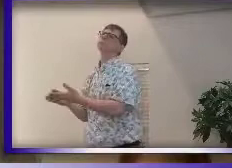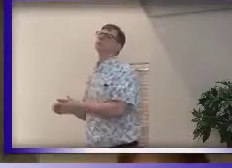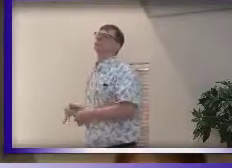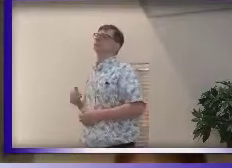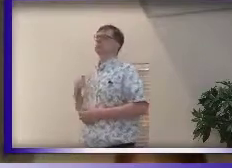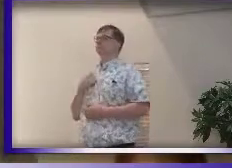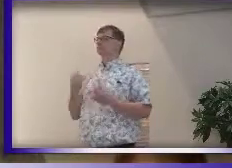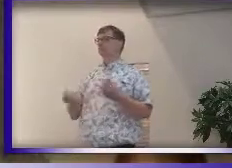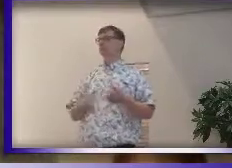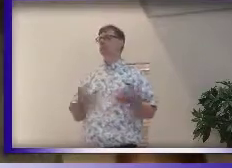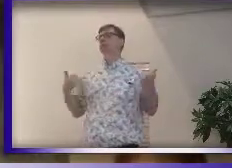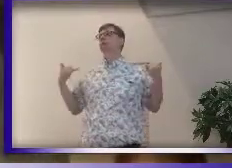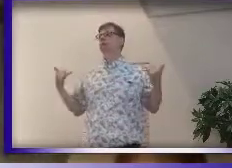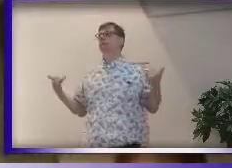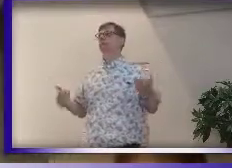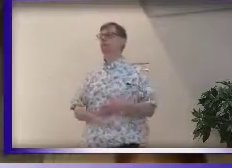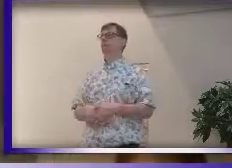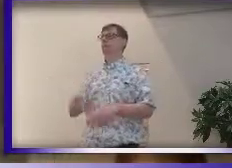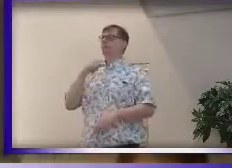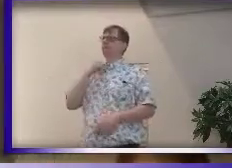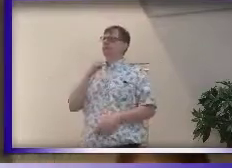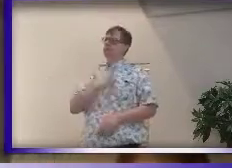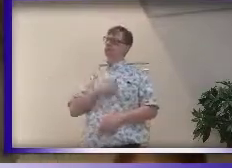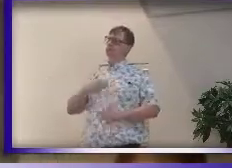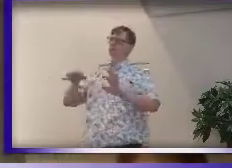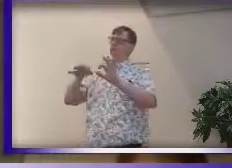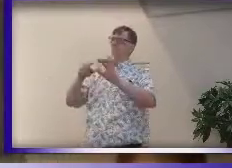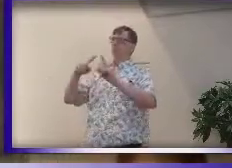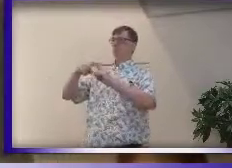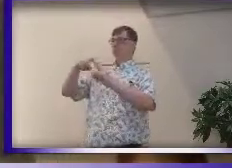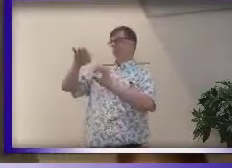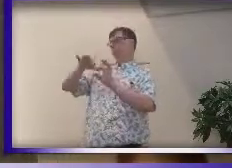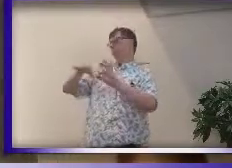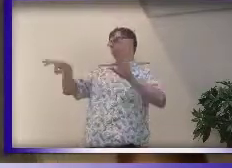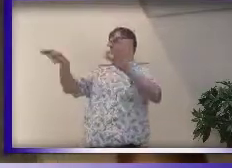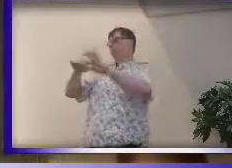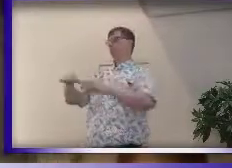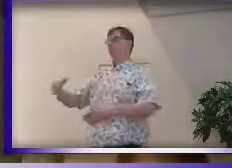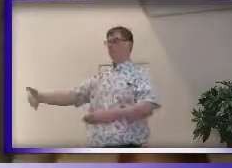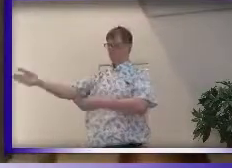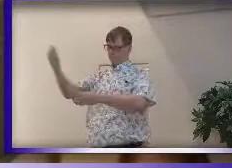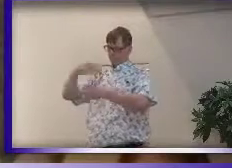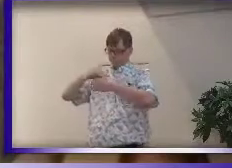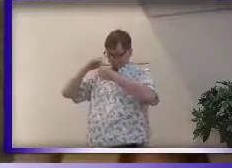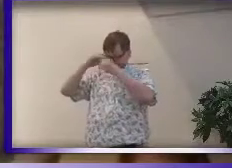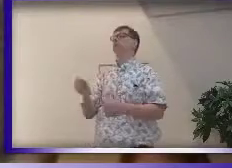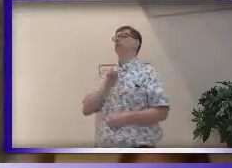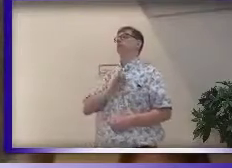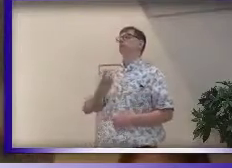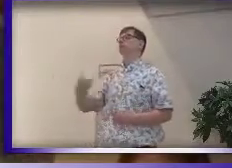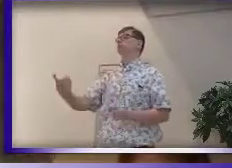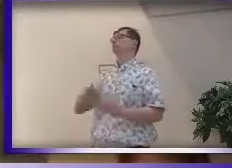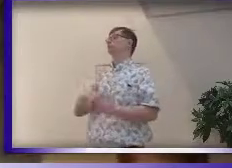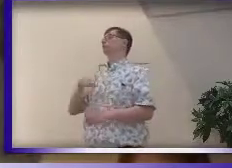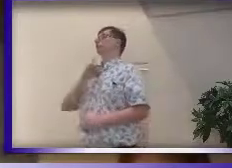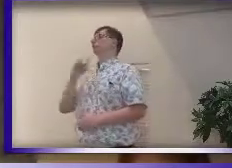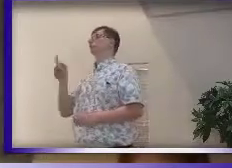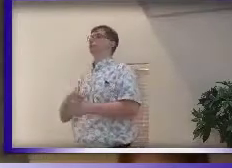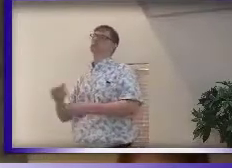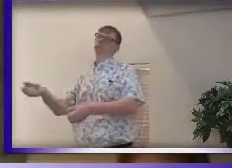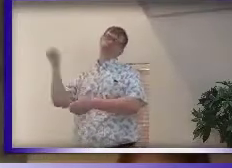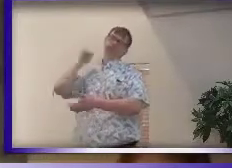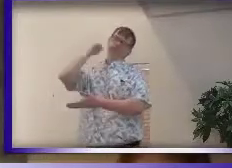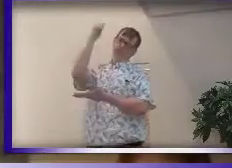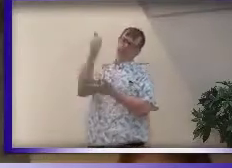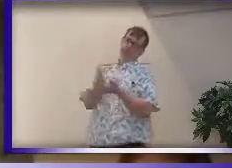inspired by doing what I do, then I can't help but inspire you guys, and that's part of my job. But if I run